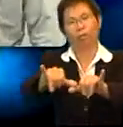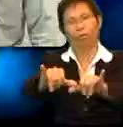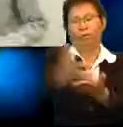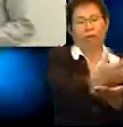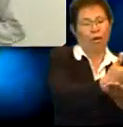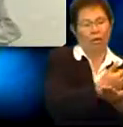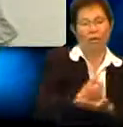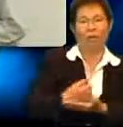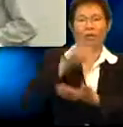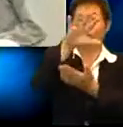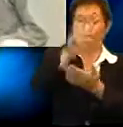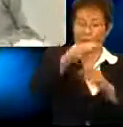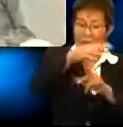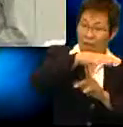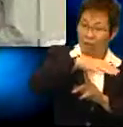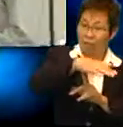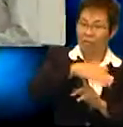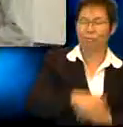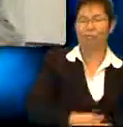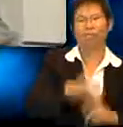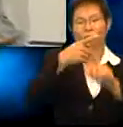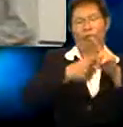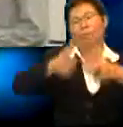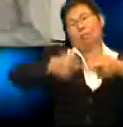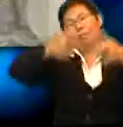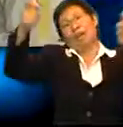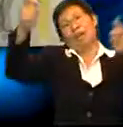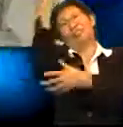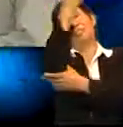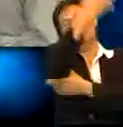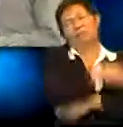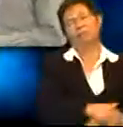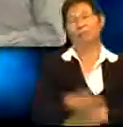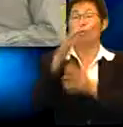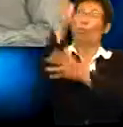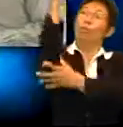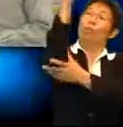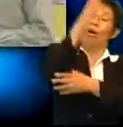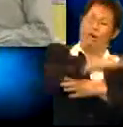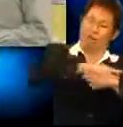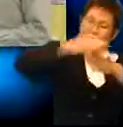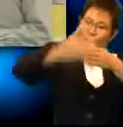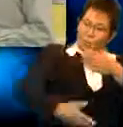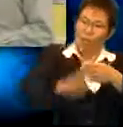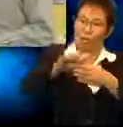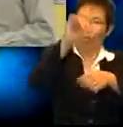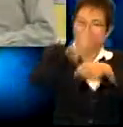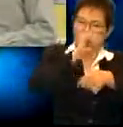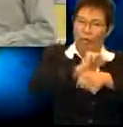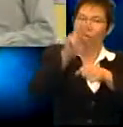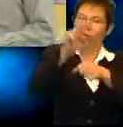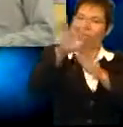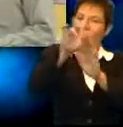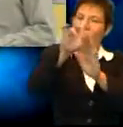proceed to go to collect 50 leaves from a big tree. And please complete your